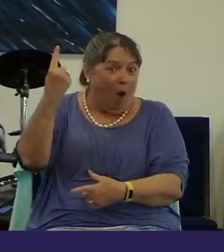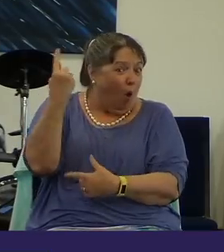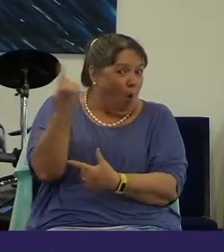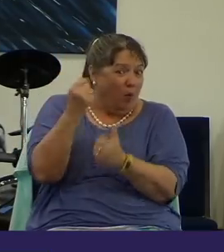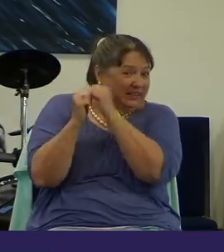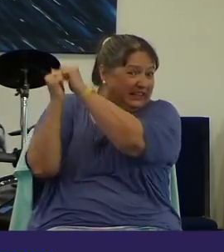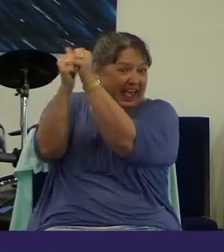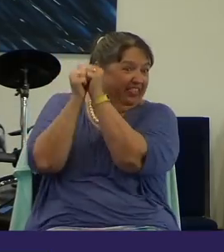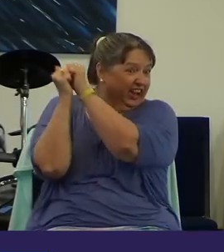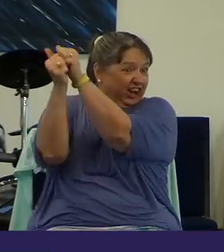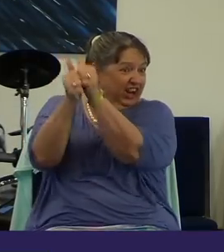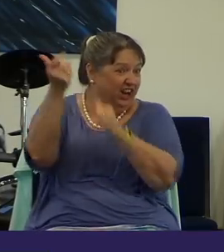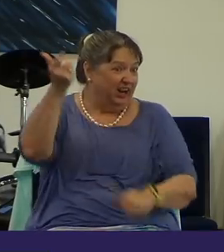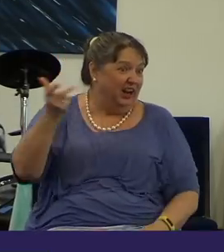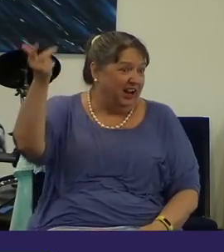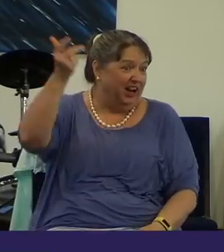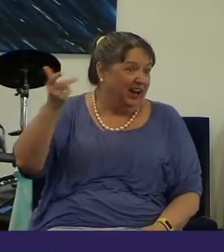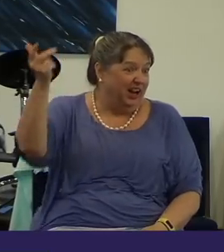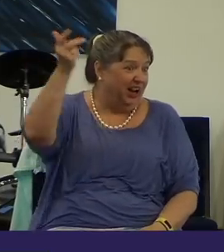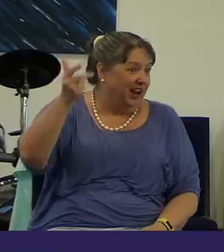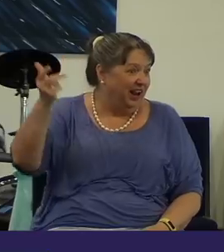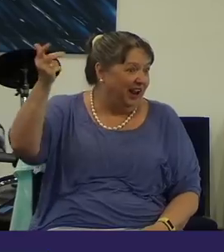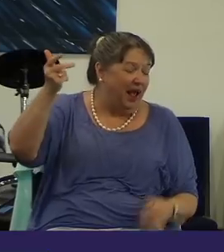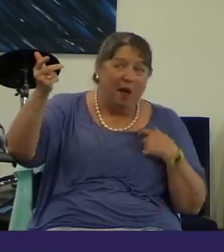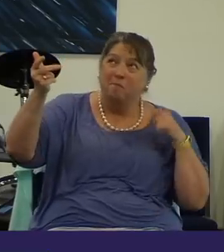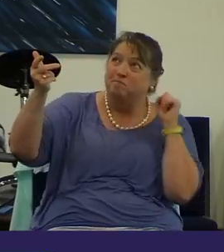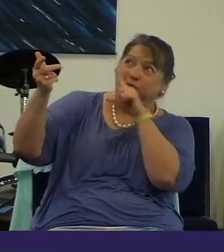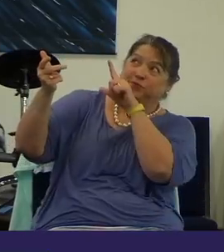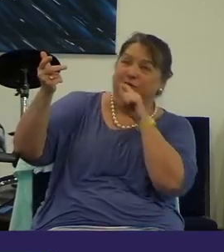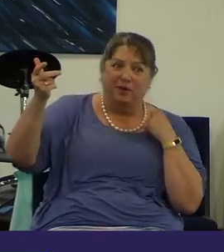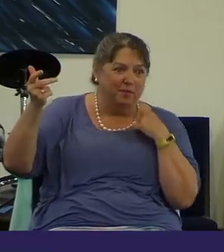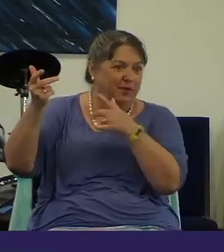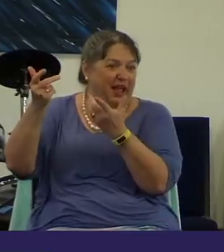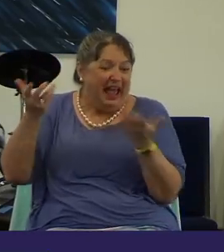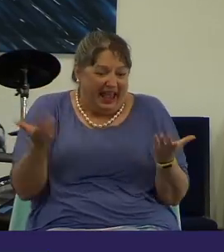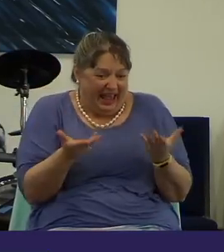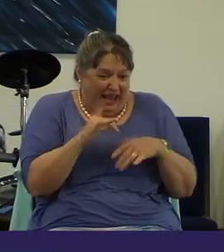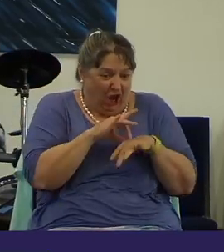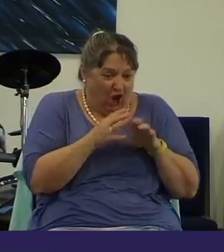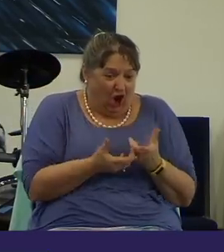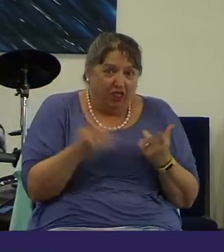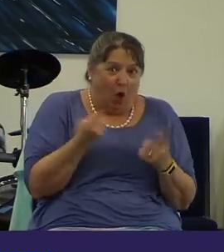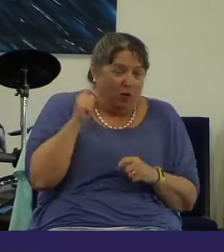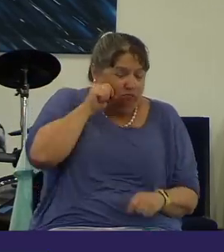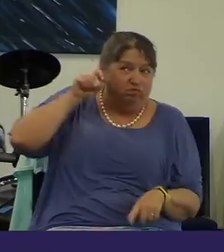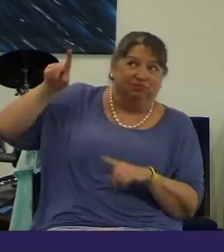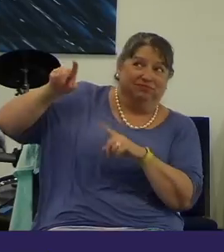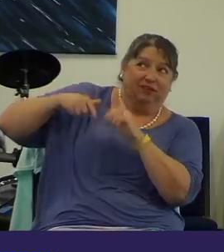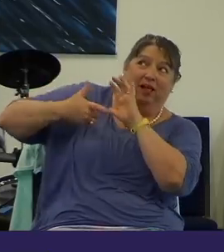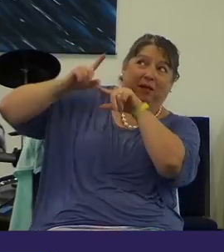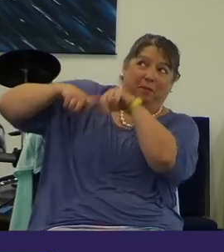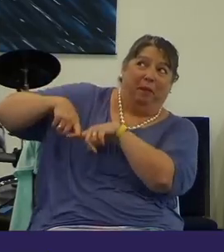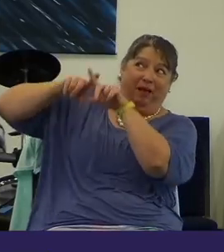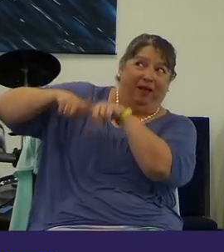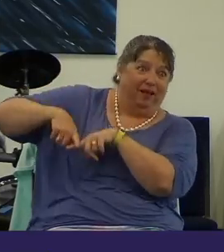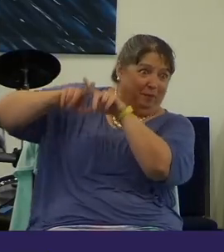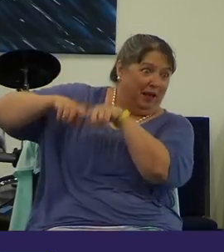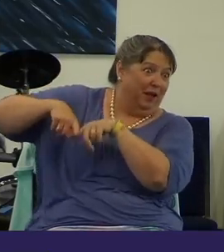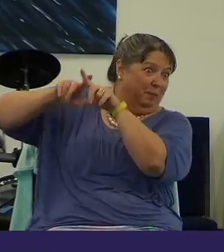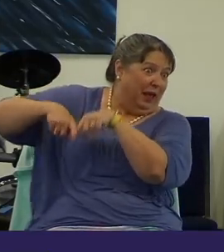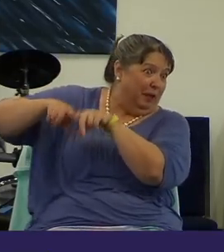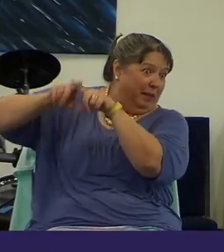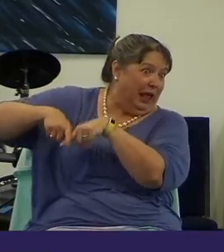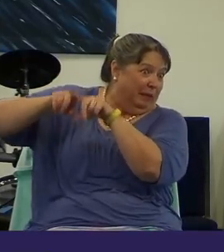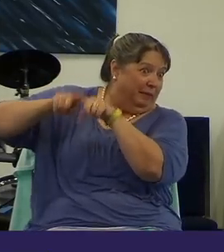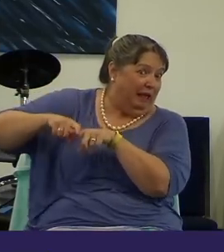chapter 5, he says, I don't do anything unless I see the Father doing it. My eyes are always on him. I depend on him. I rely on him. I hold on